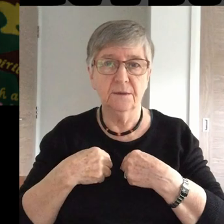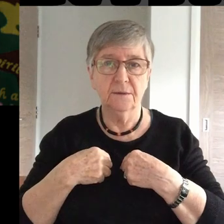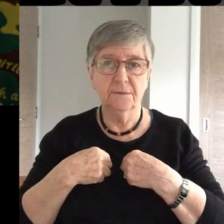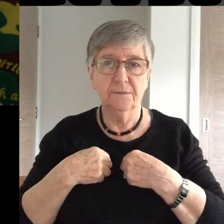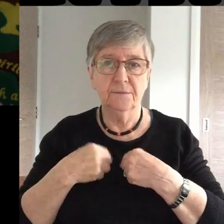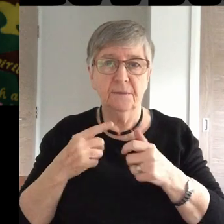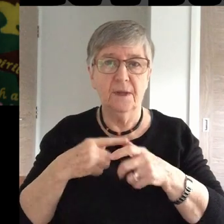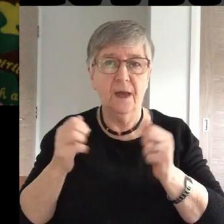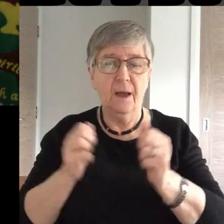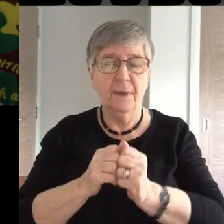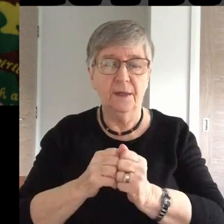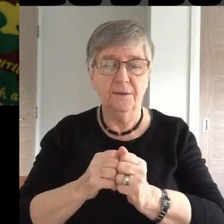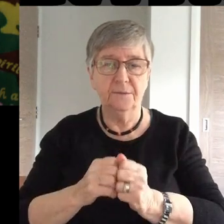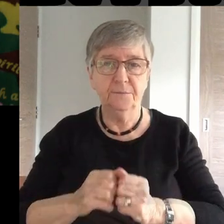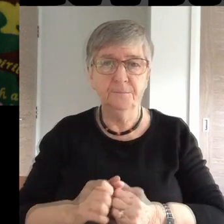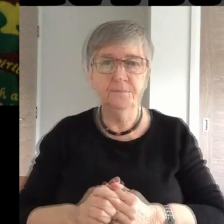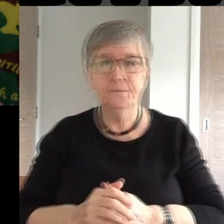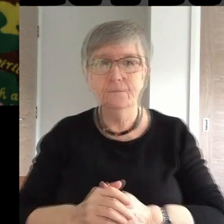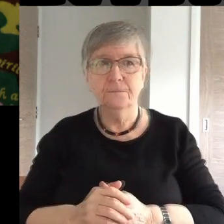Amen.